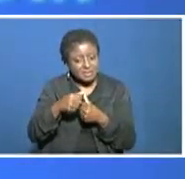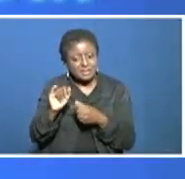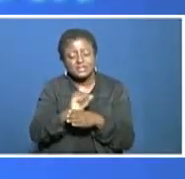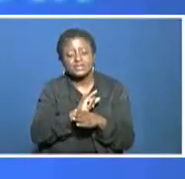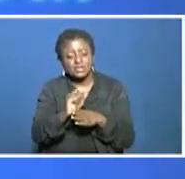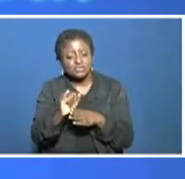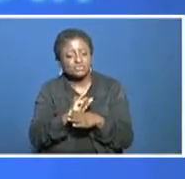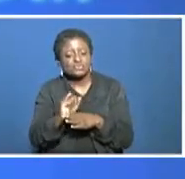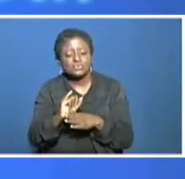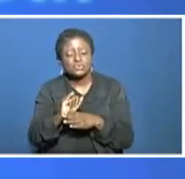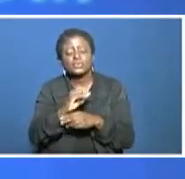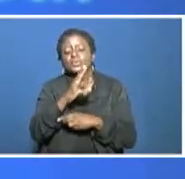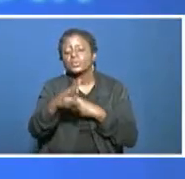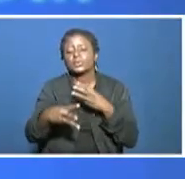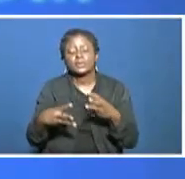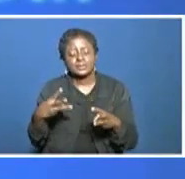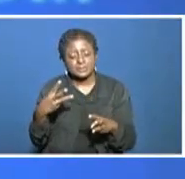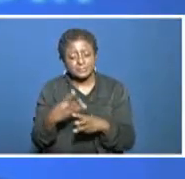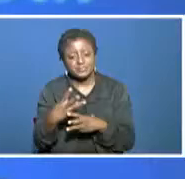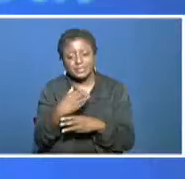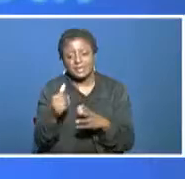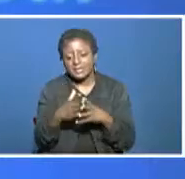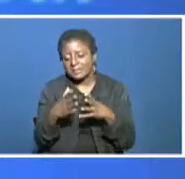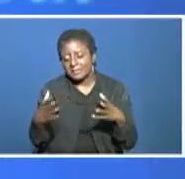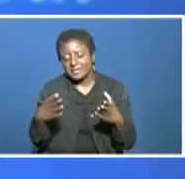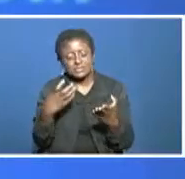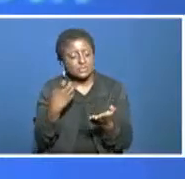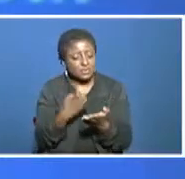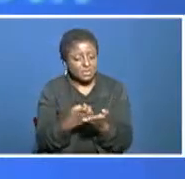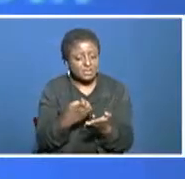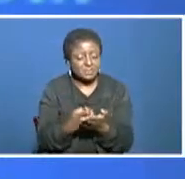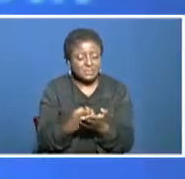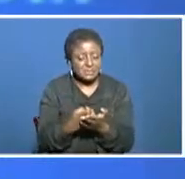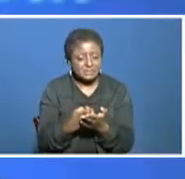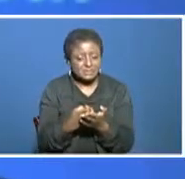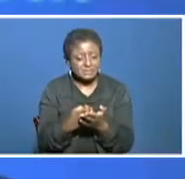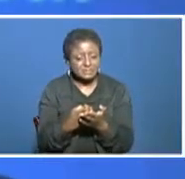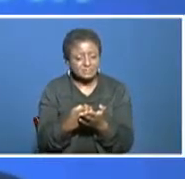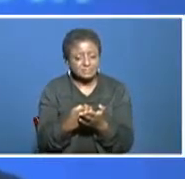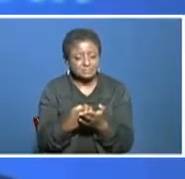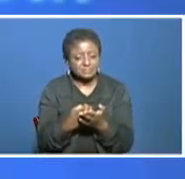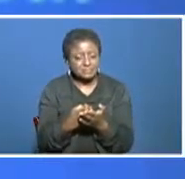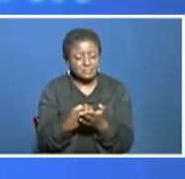industrialized world and the major economies